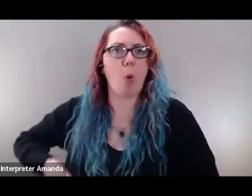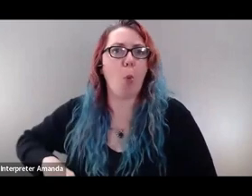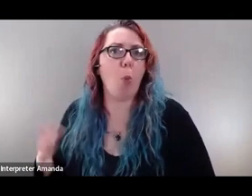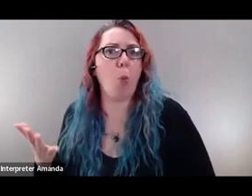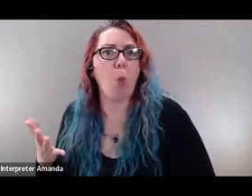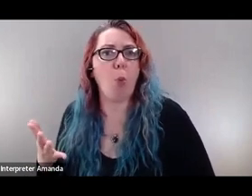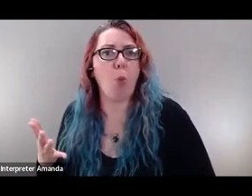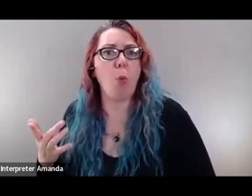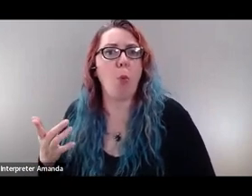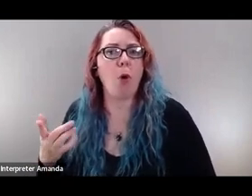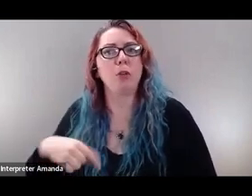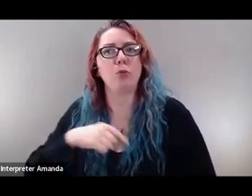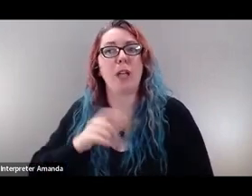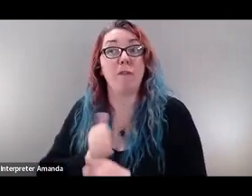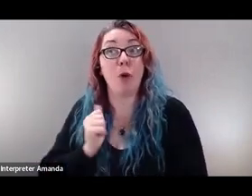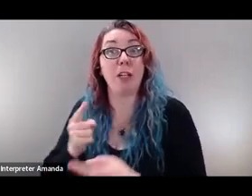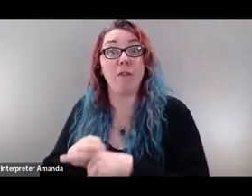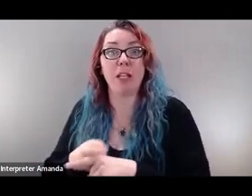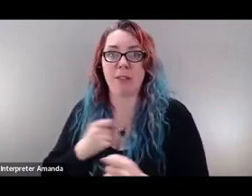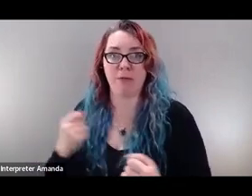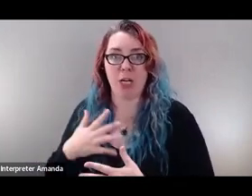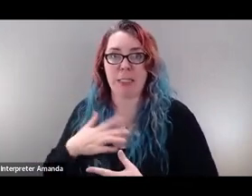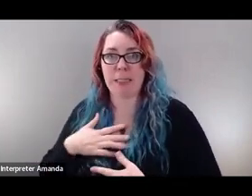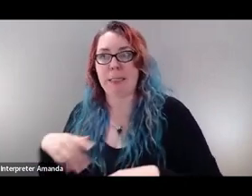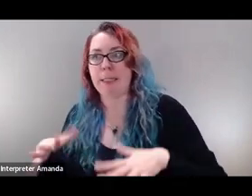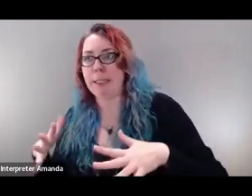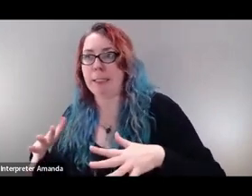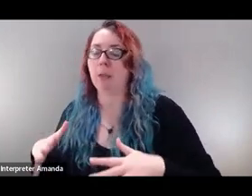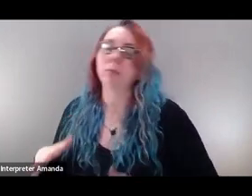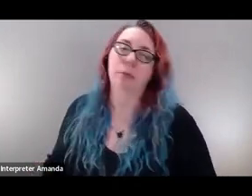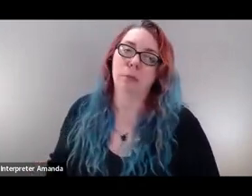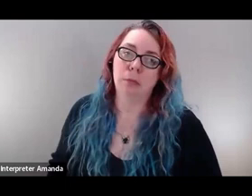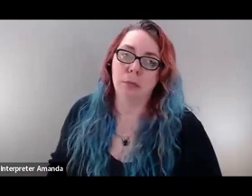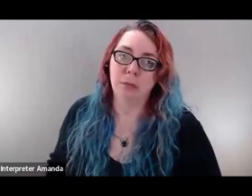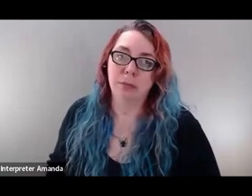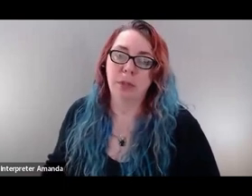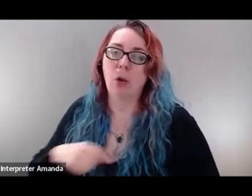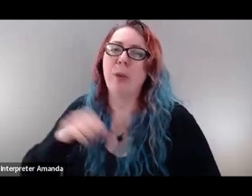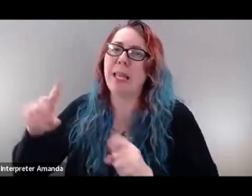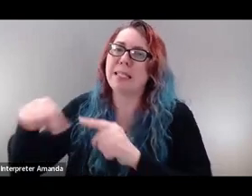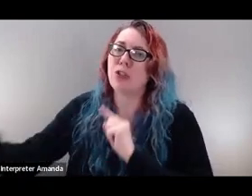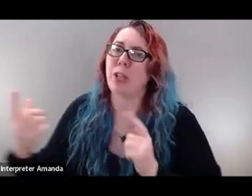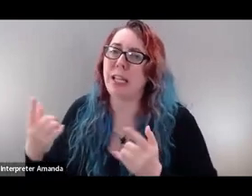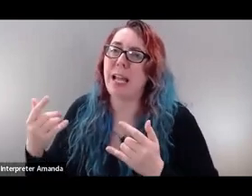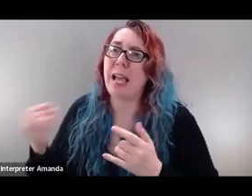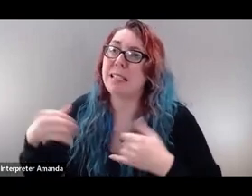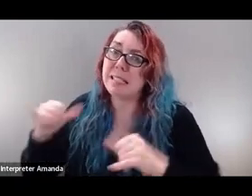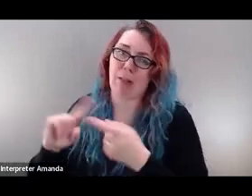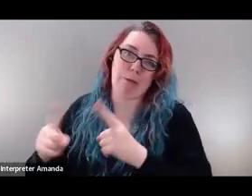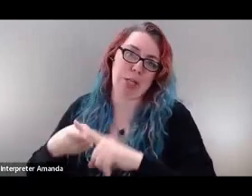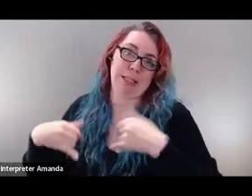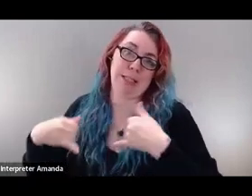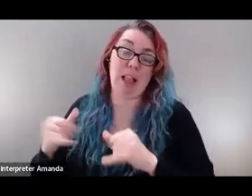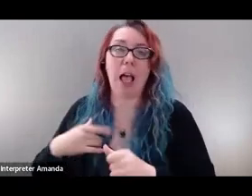things that we disagree with. We can disagree and still be friends. I disagree with a lot of my friends, it's